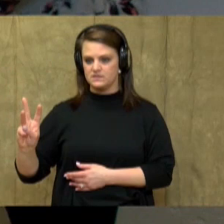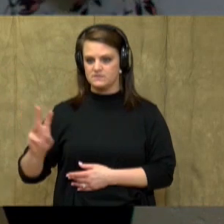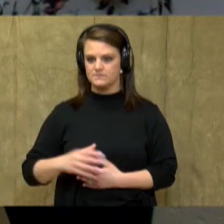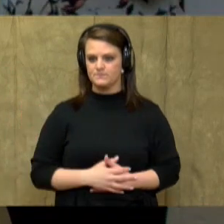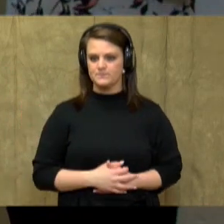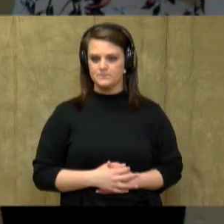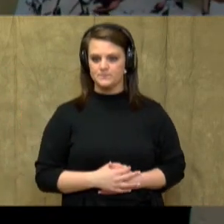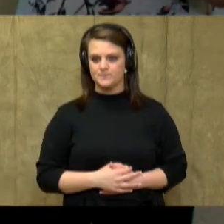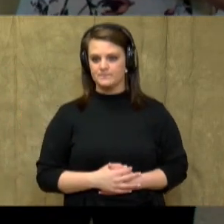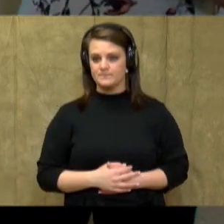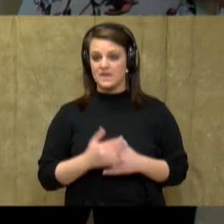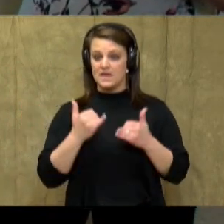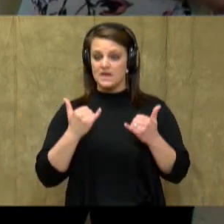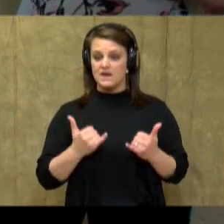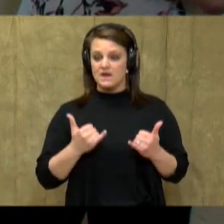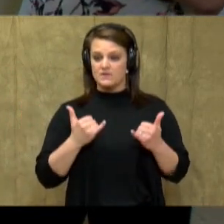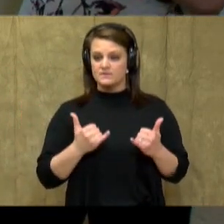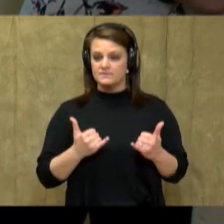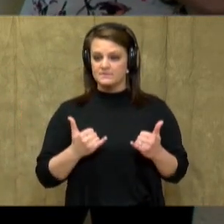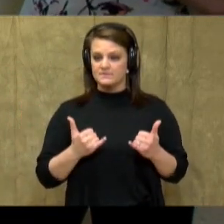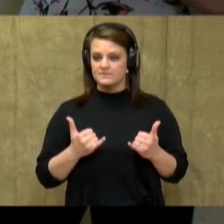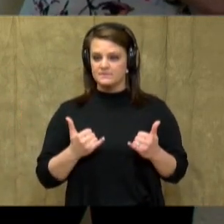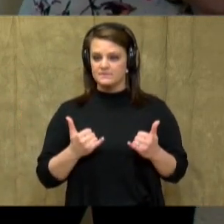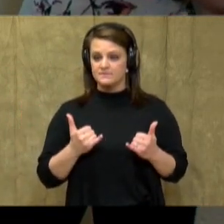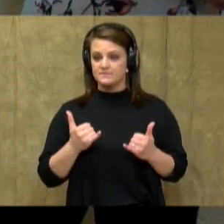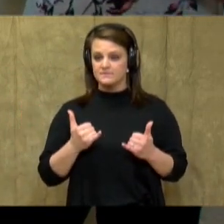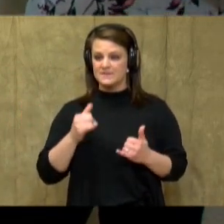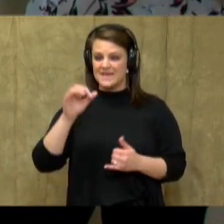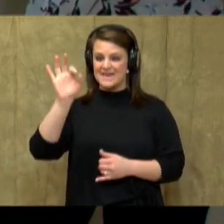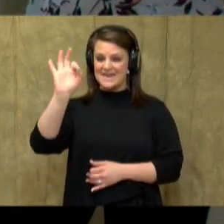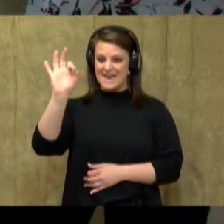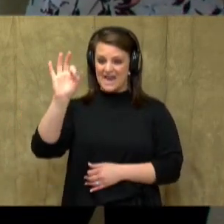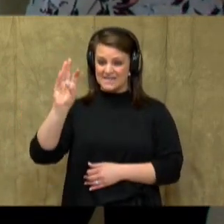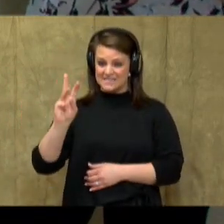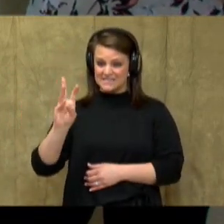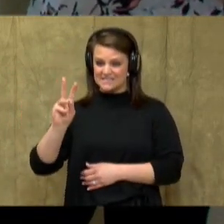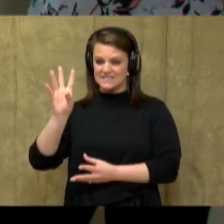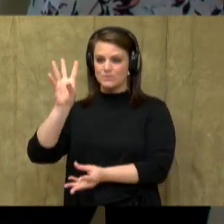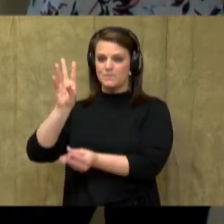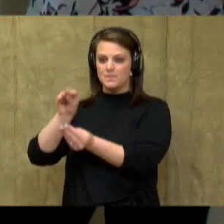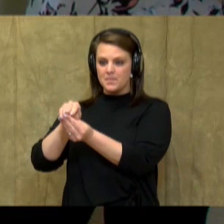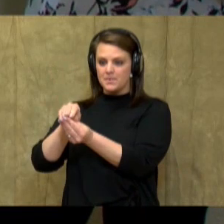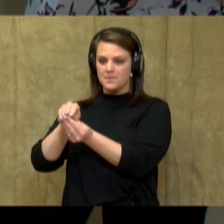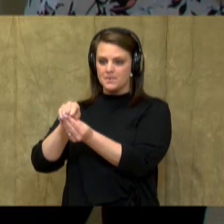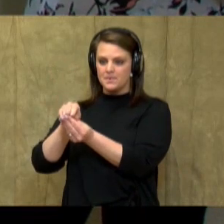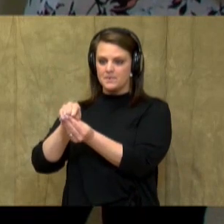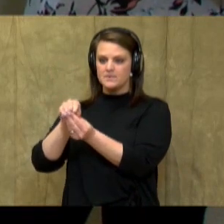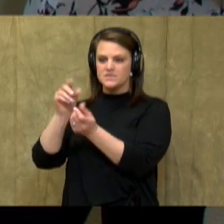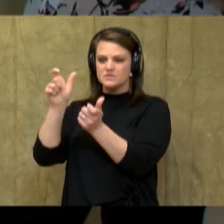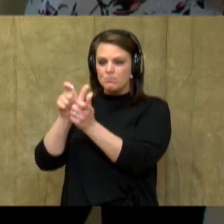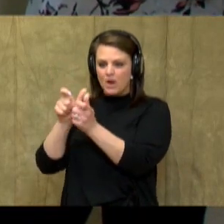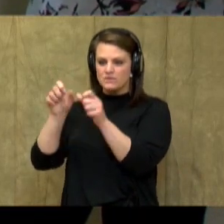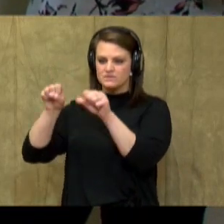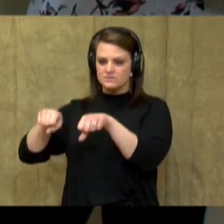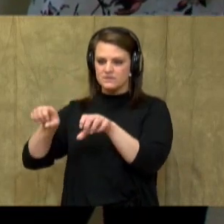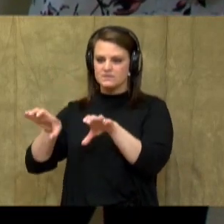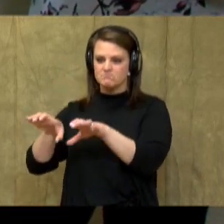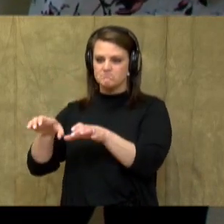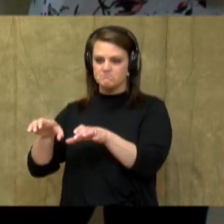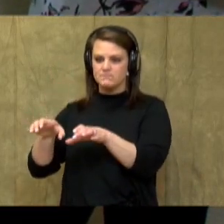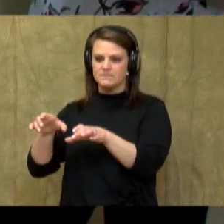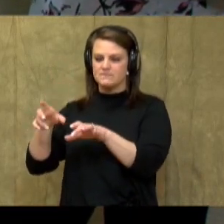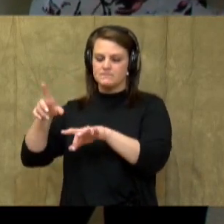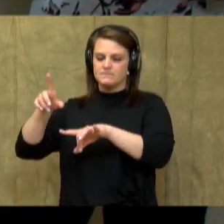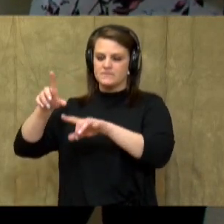9/16. Now, this is as simple as I can go, 9/16. They don't have